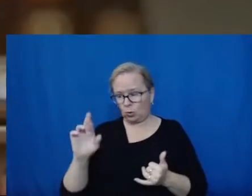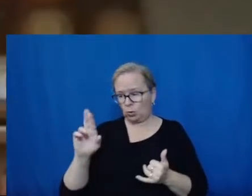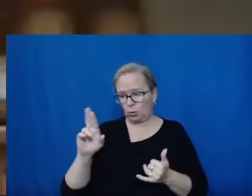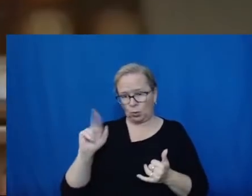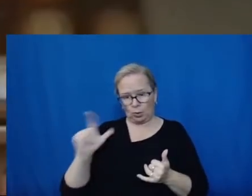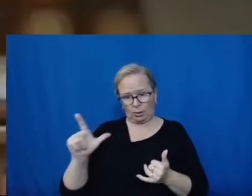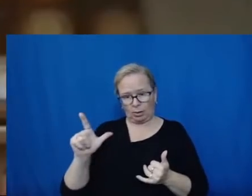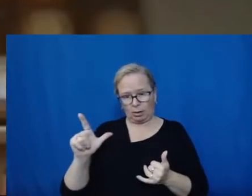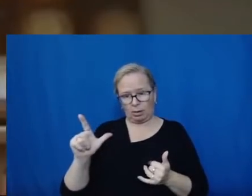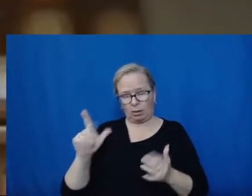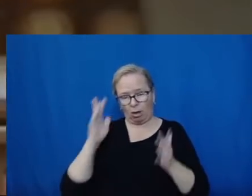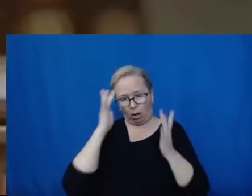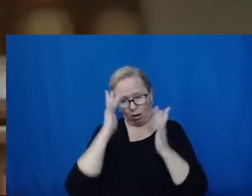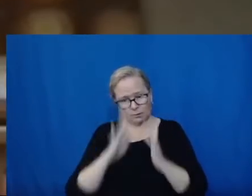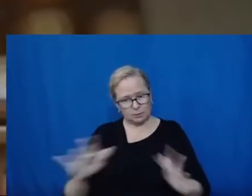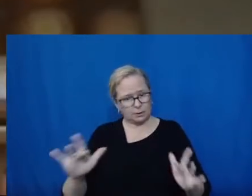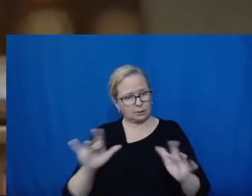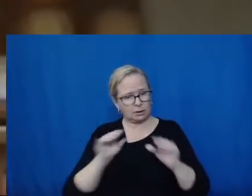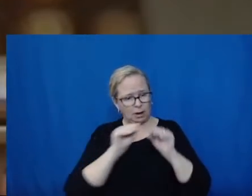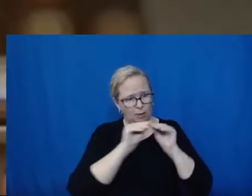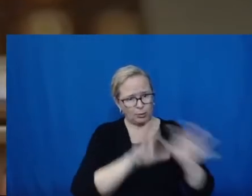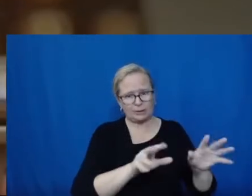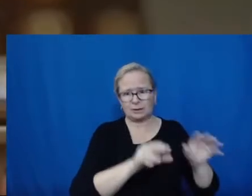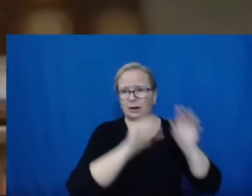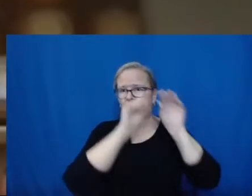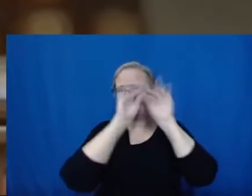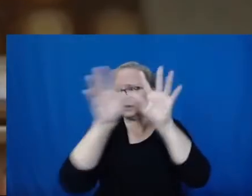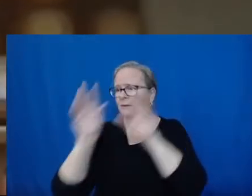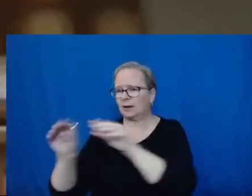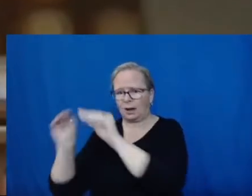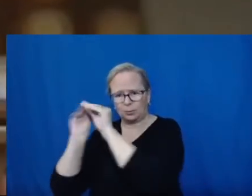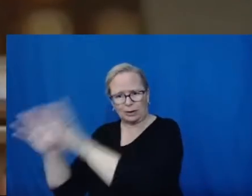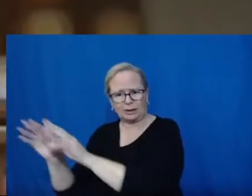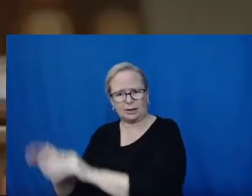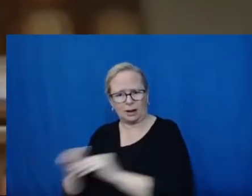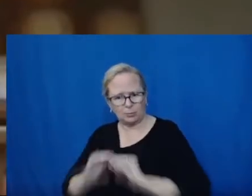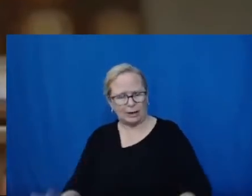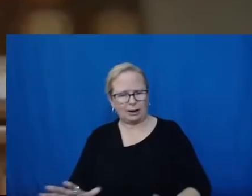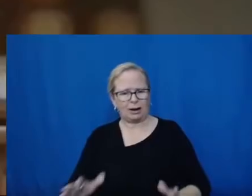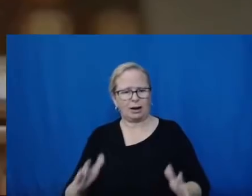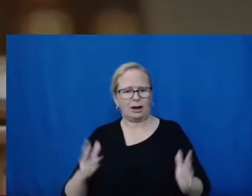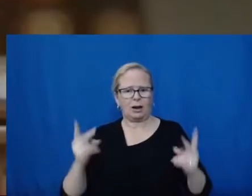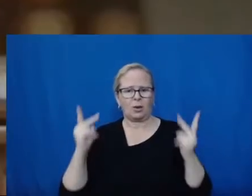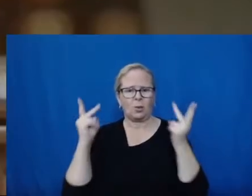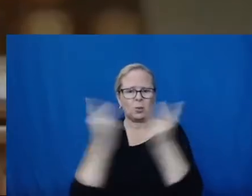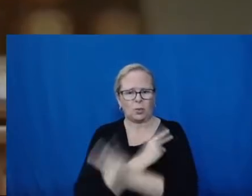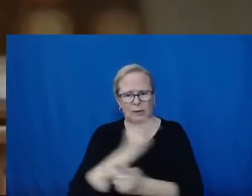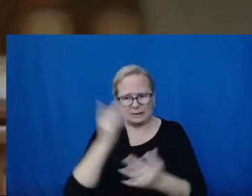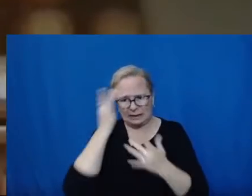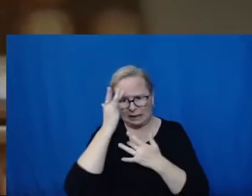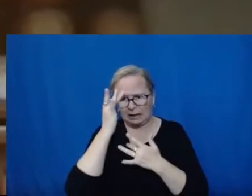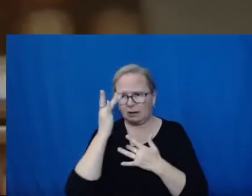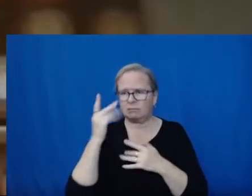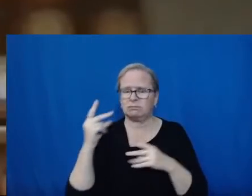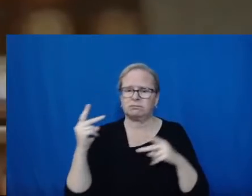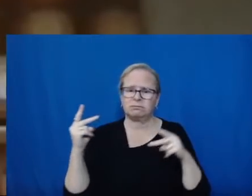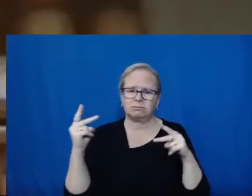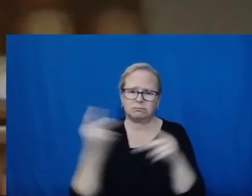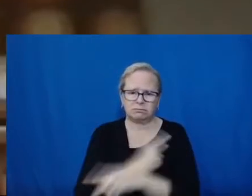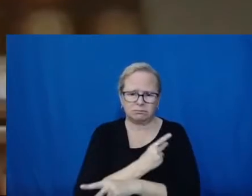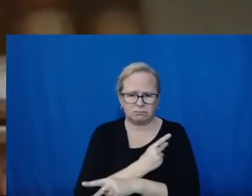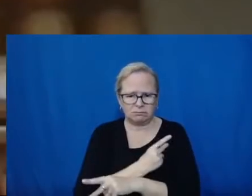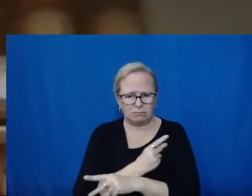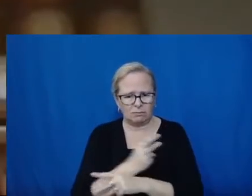are having outbreaks. They are overrun with sicker people than they're normally used to taking care of, because a lot of the